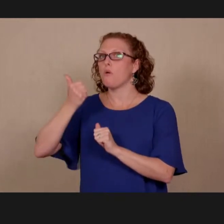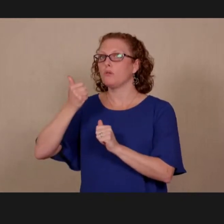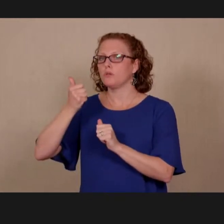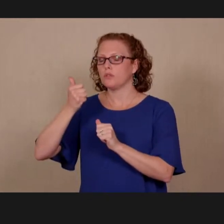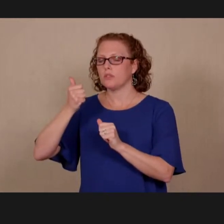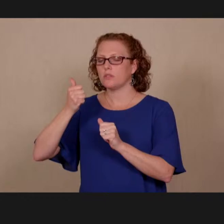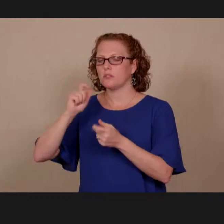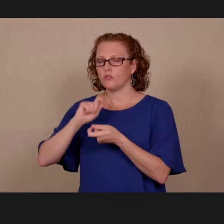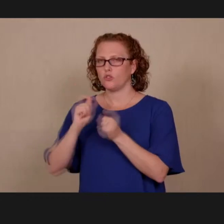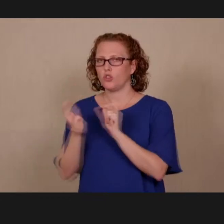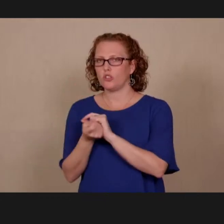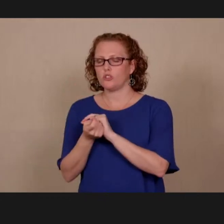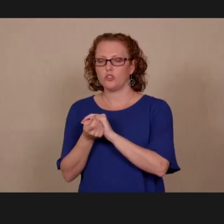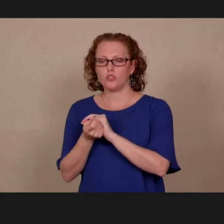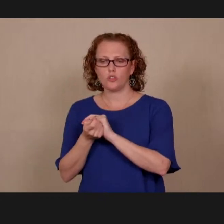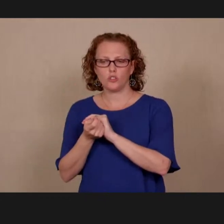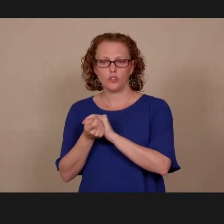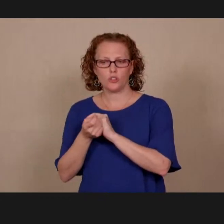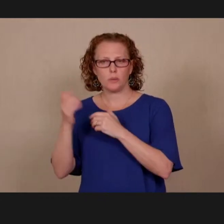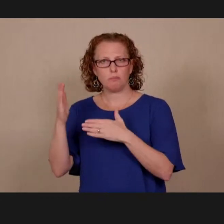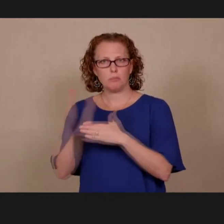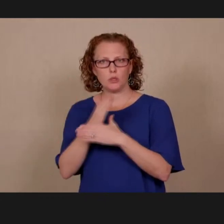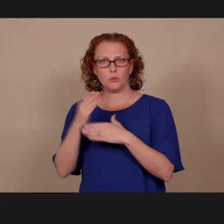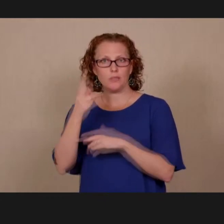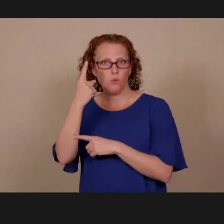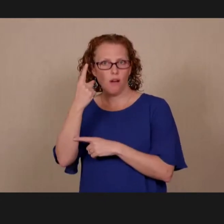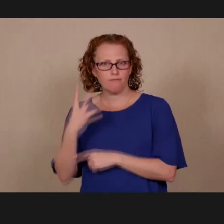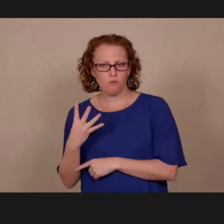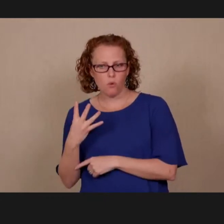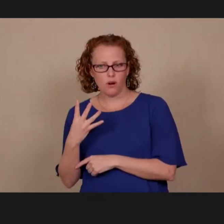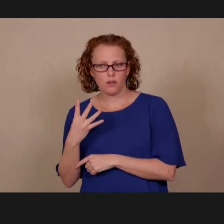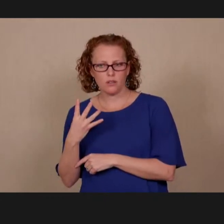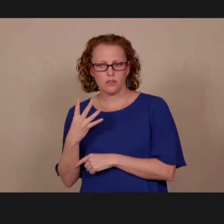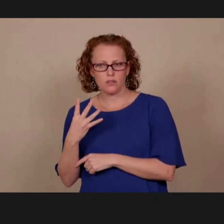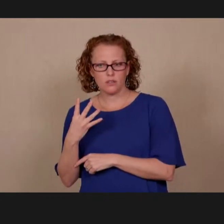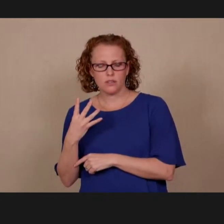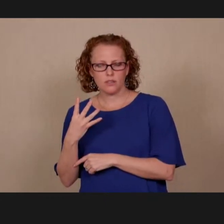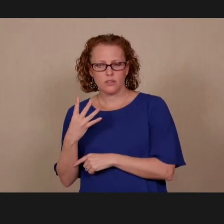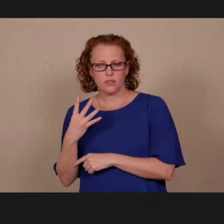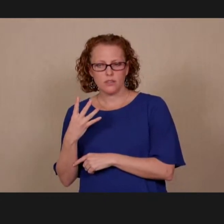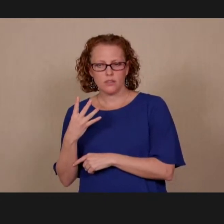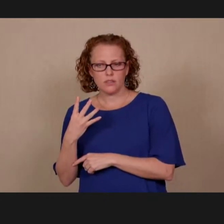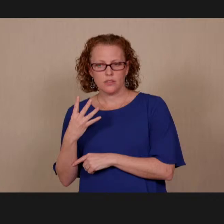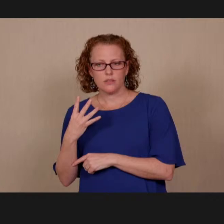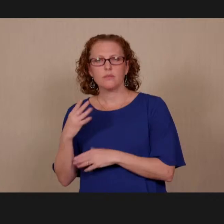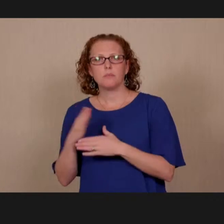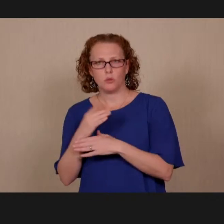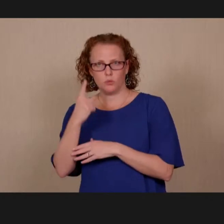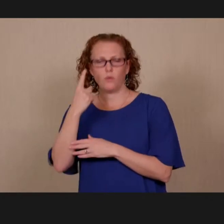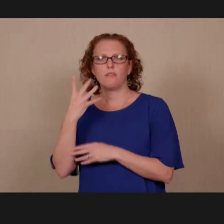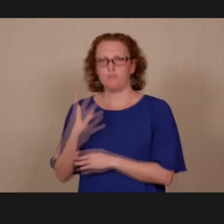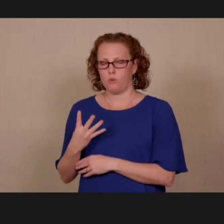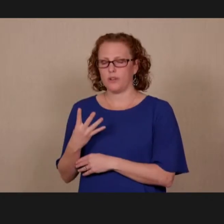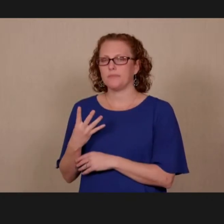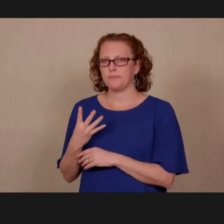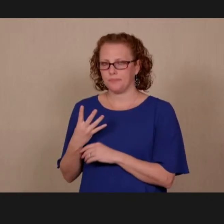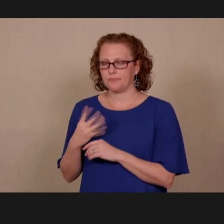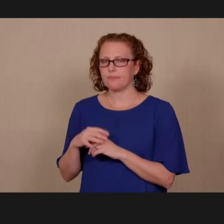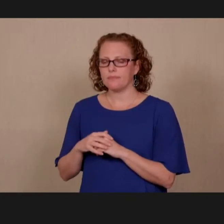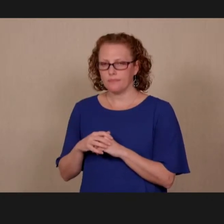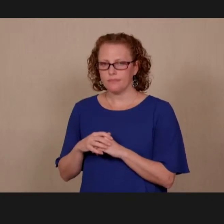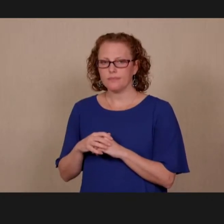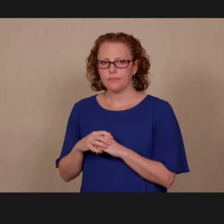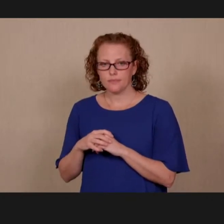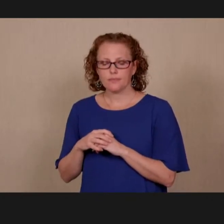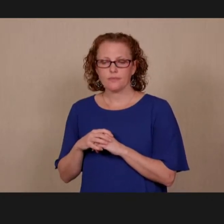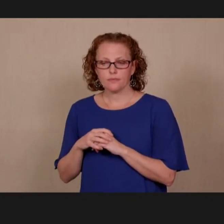between districts 1 and 4. I apologize, it says 3, but it's between districts 1 and 4 have the most shifting,